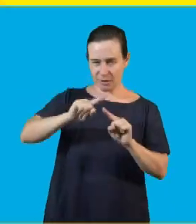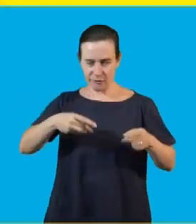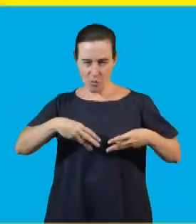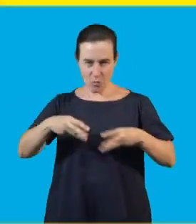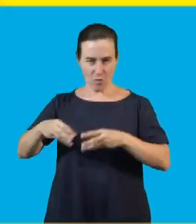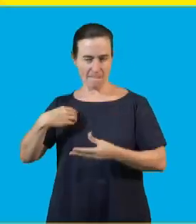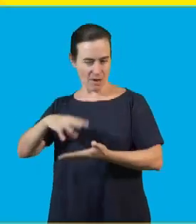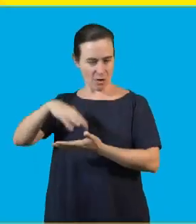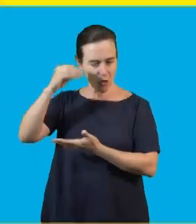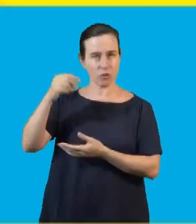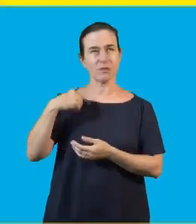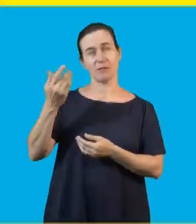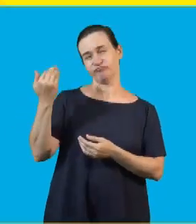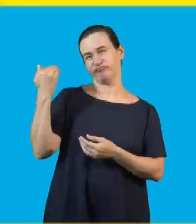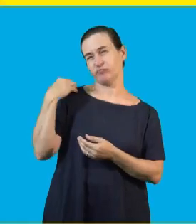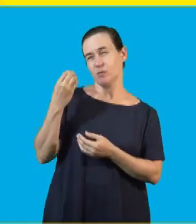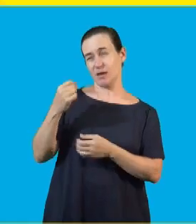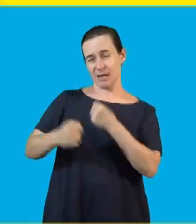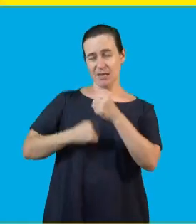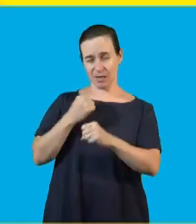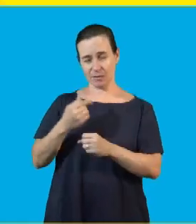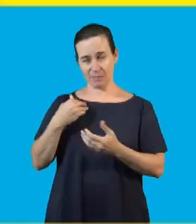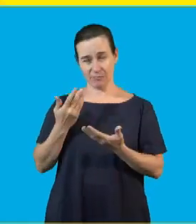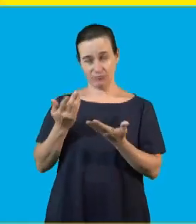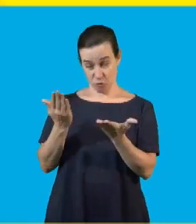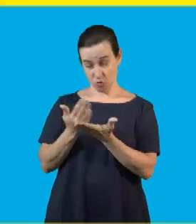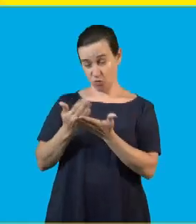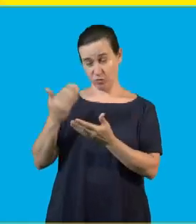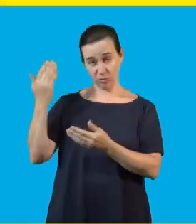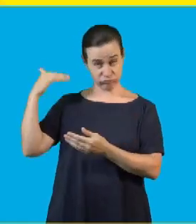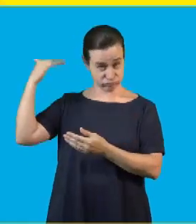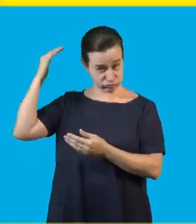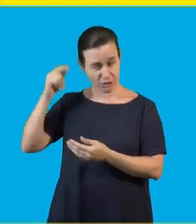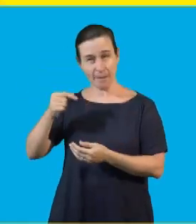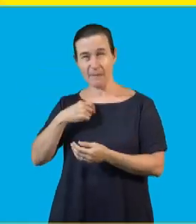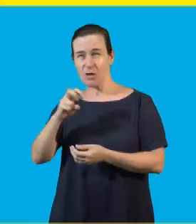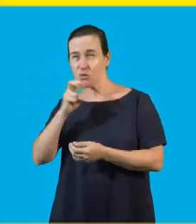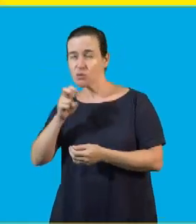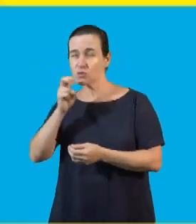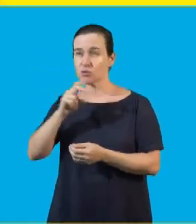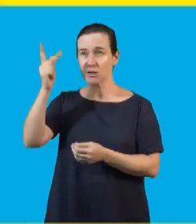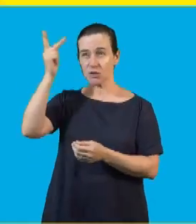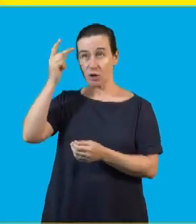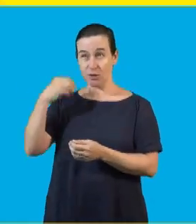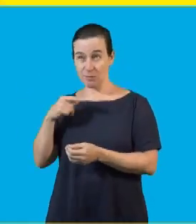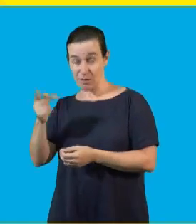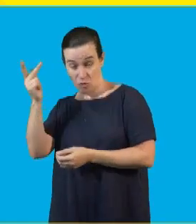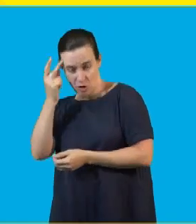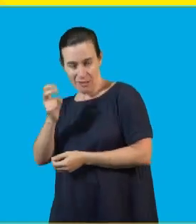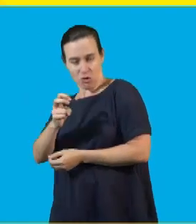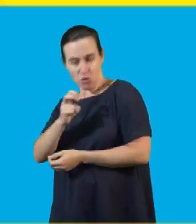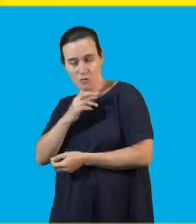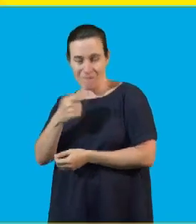the knowledge that you've gained over the past years in high school and in primary school and apply that knowledge to the context